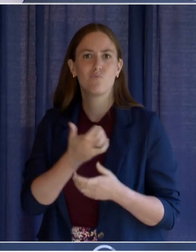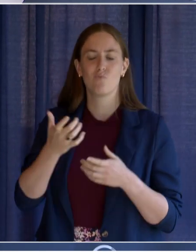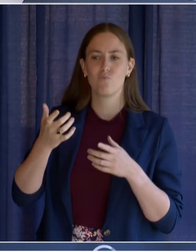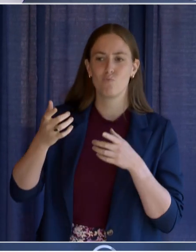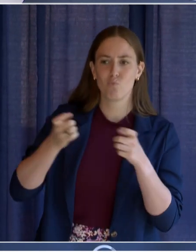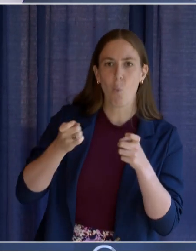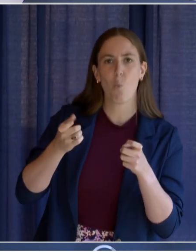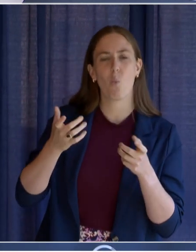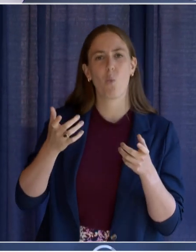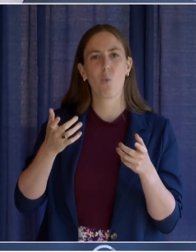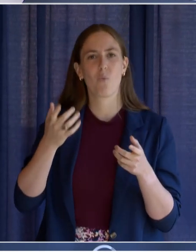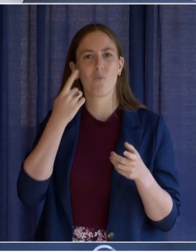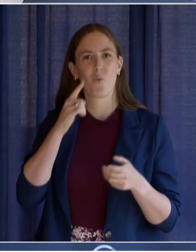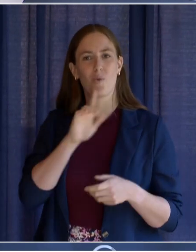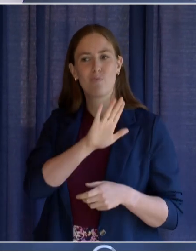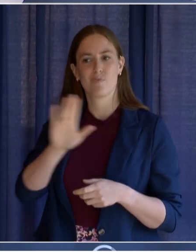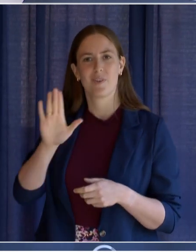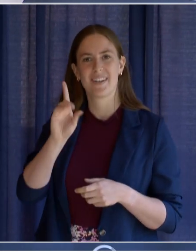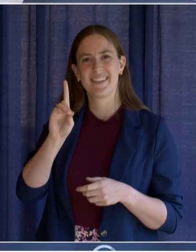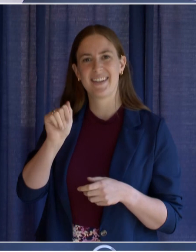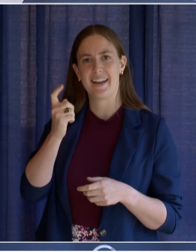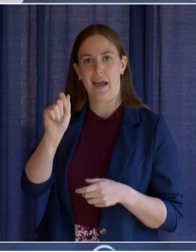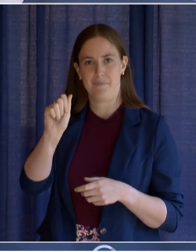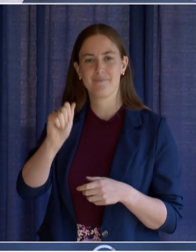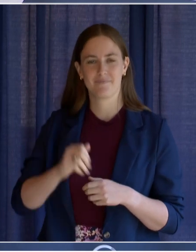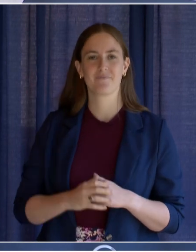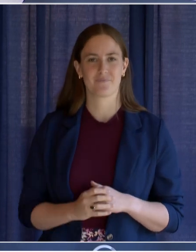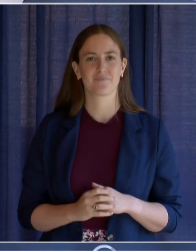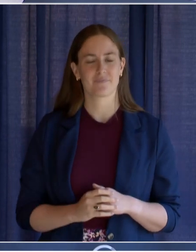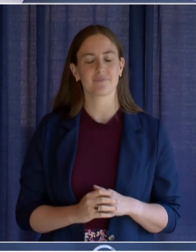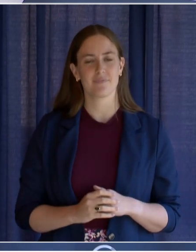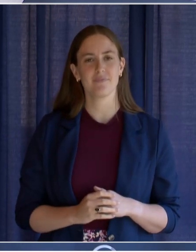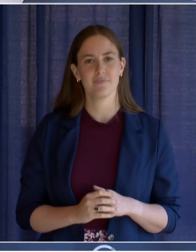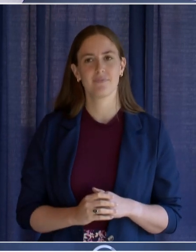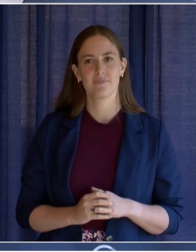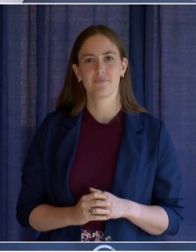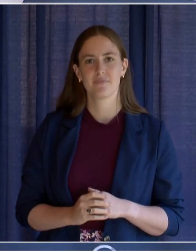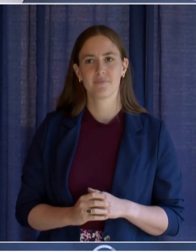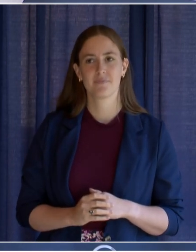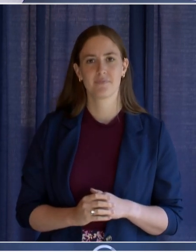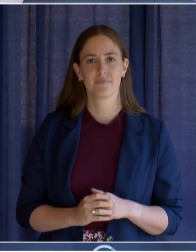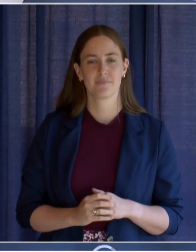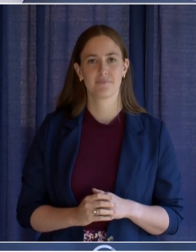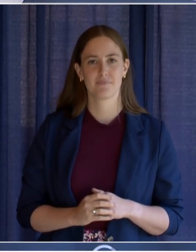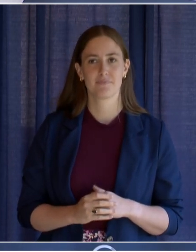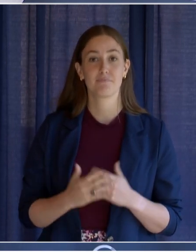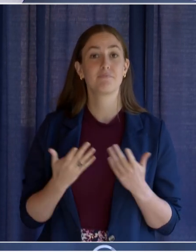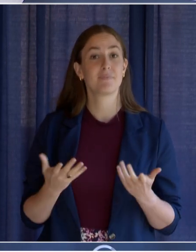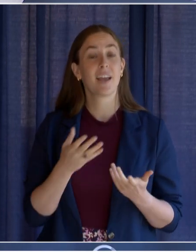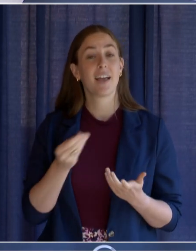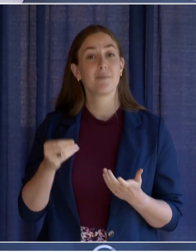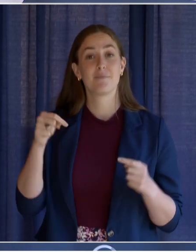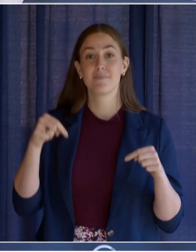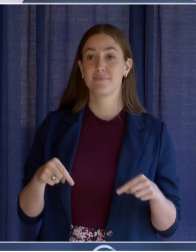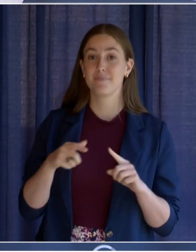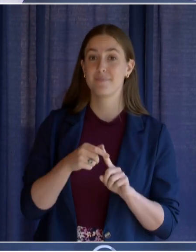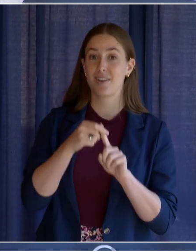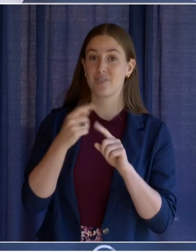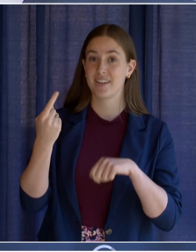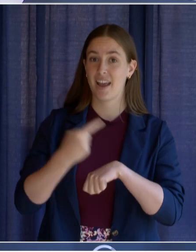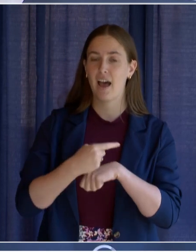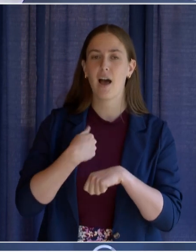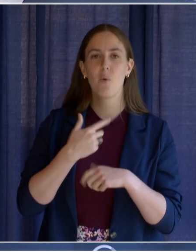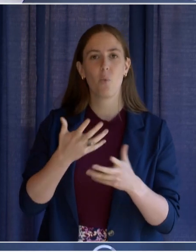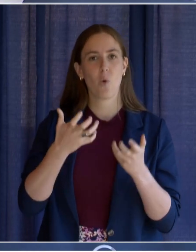data. And so then also on this very special day, did want to give a particular shout